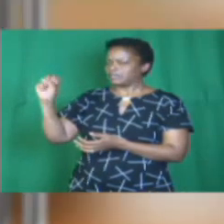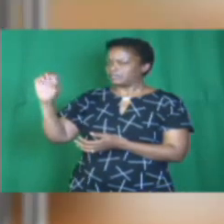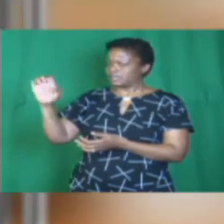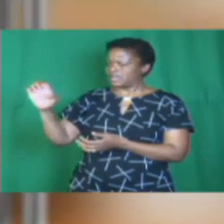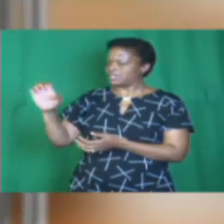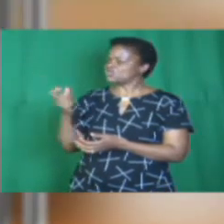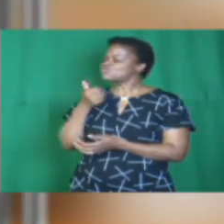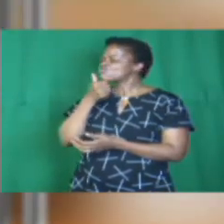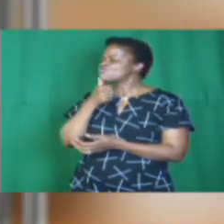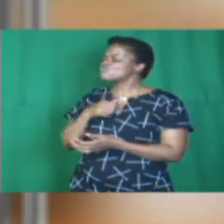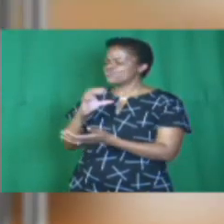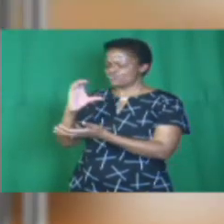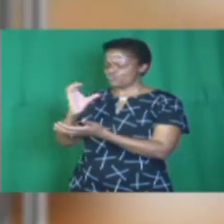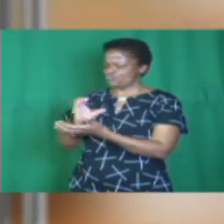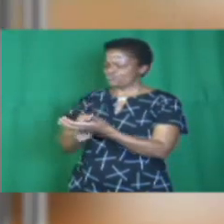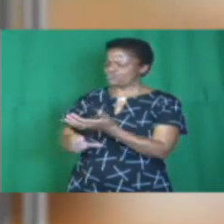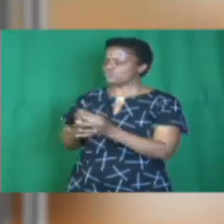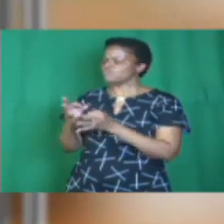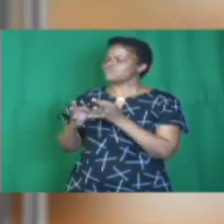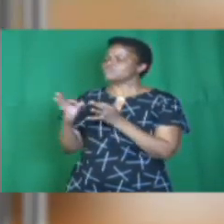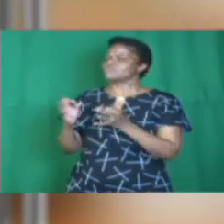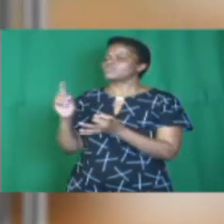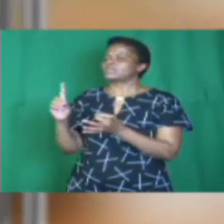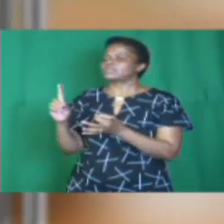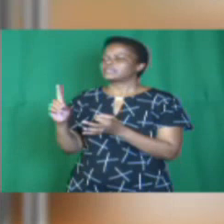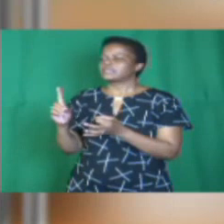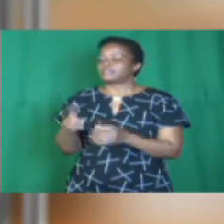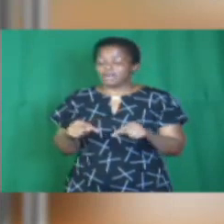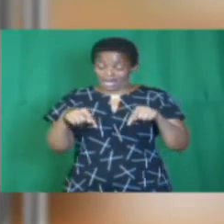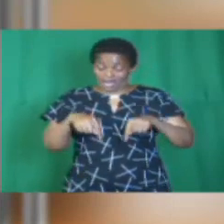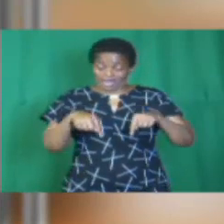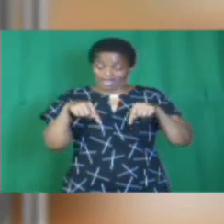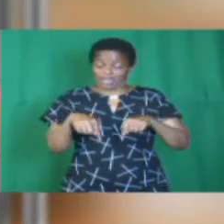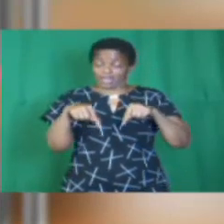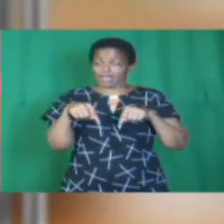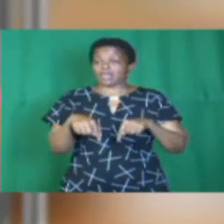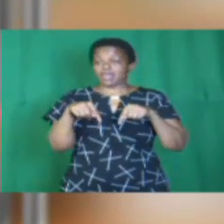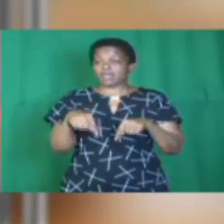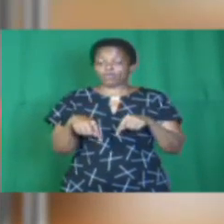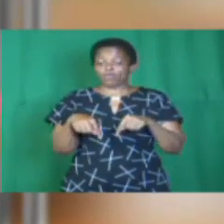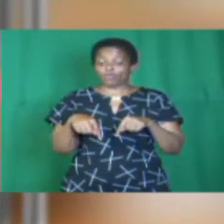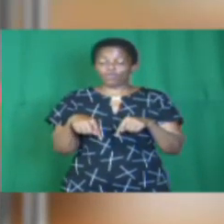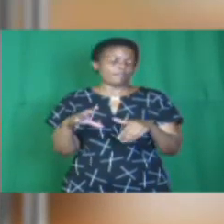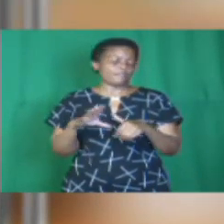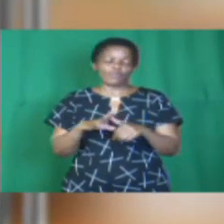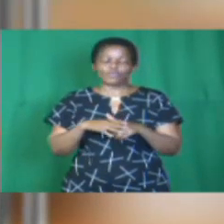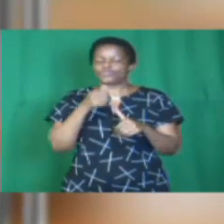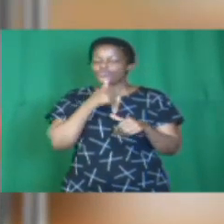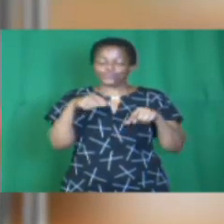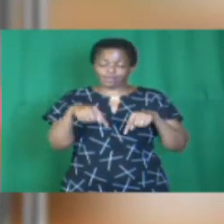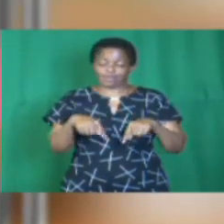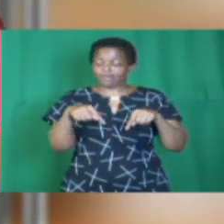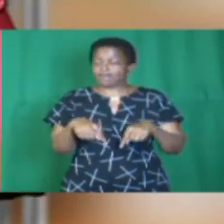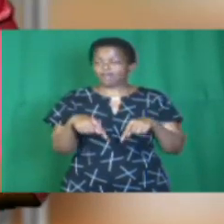best tense to use is the present tense, unless your description is embedded in a narrative.